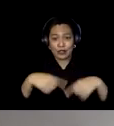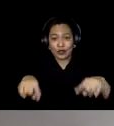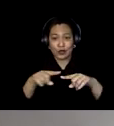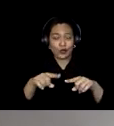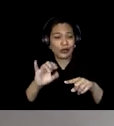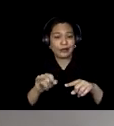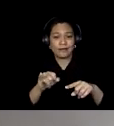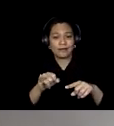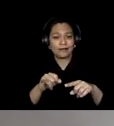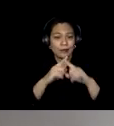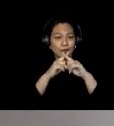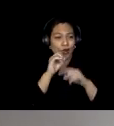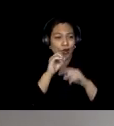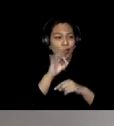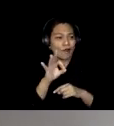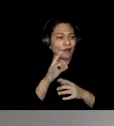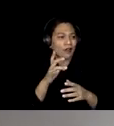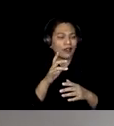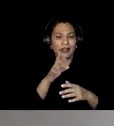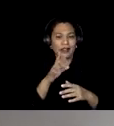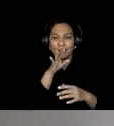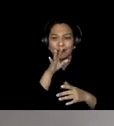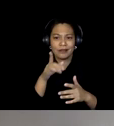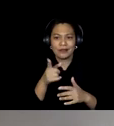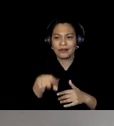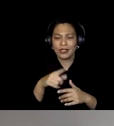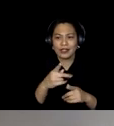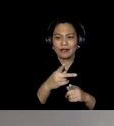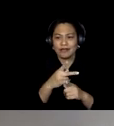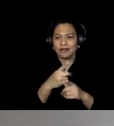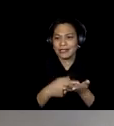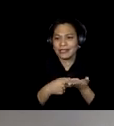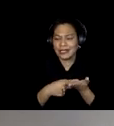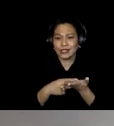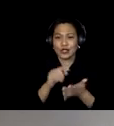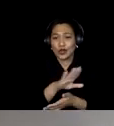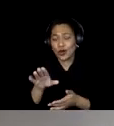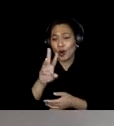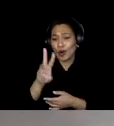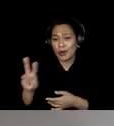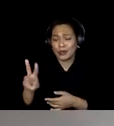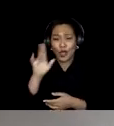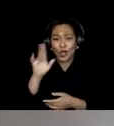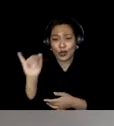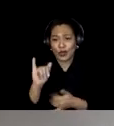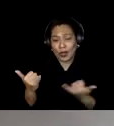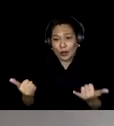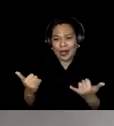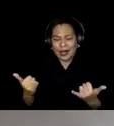and maybe someone wants to talk a little bit about what kind of websites they have right now that they are trying to